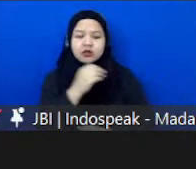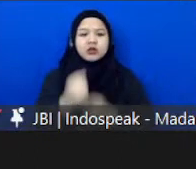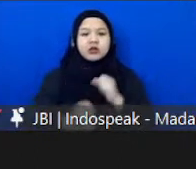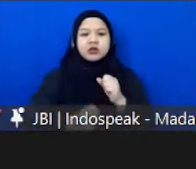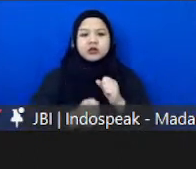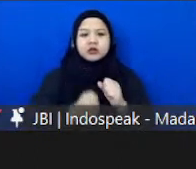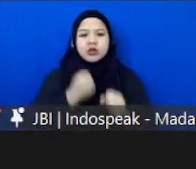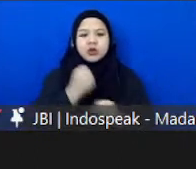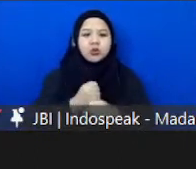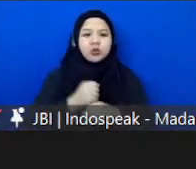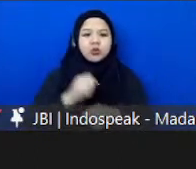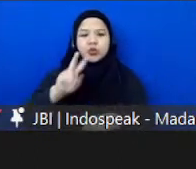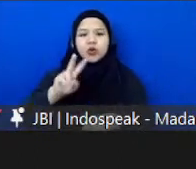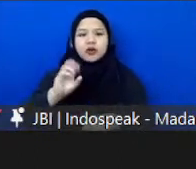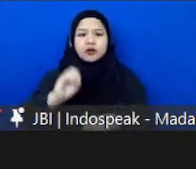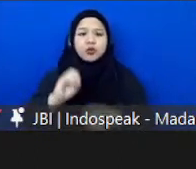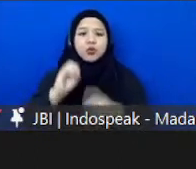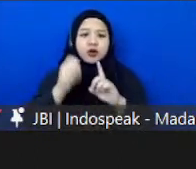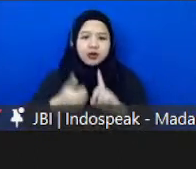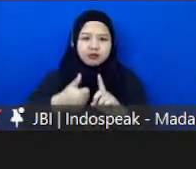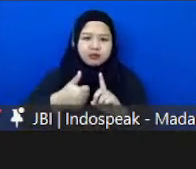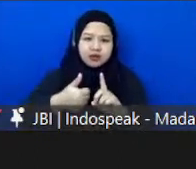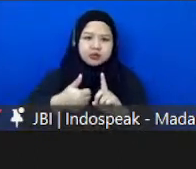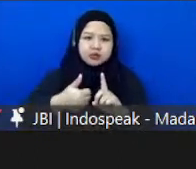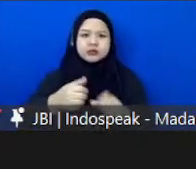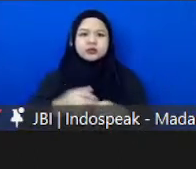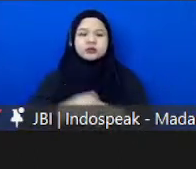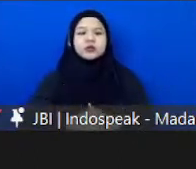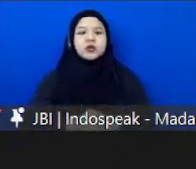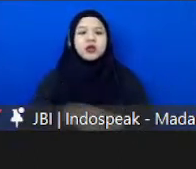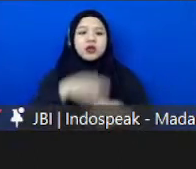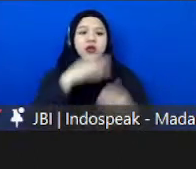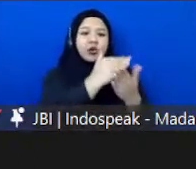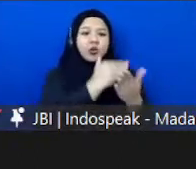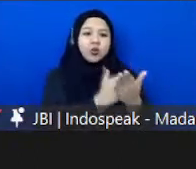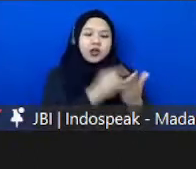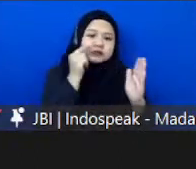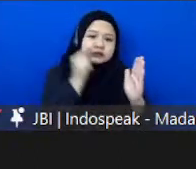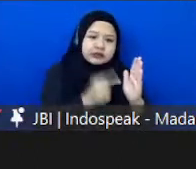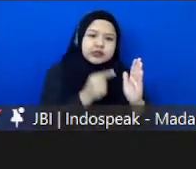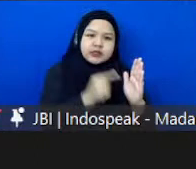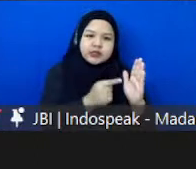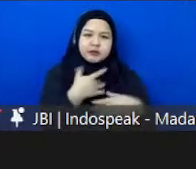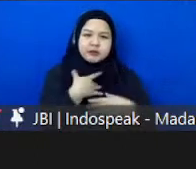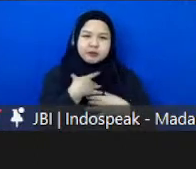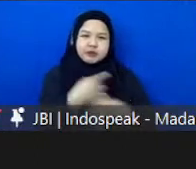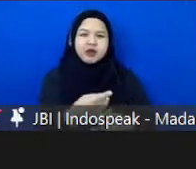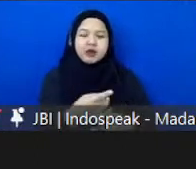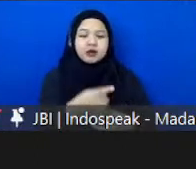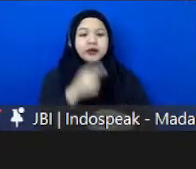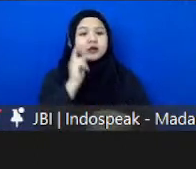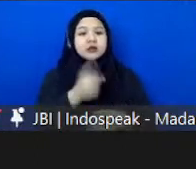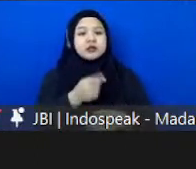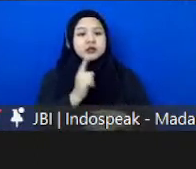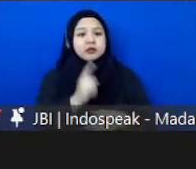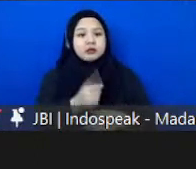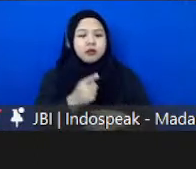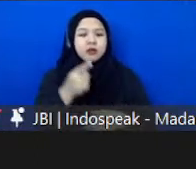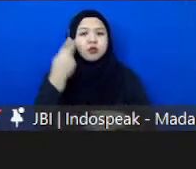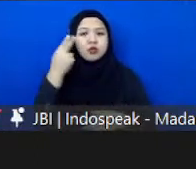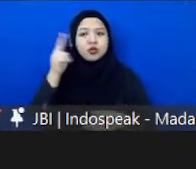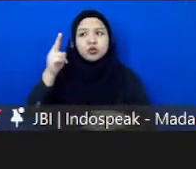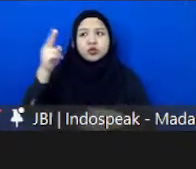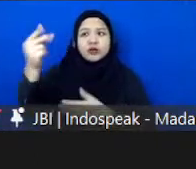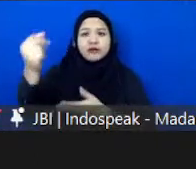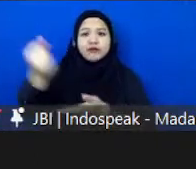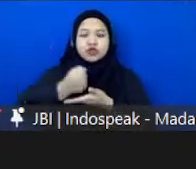2016. This regulation is quite interesting because for foreign investors, they can